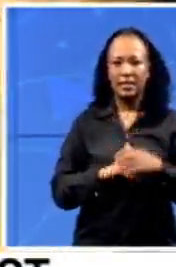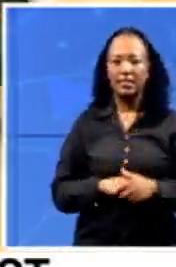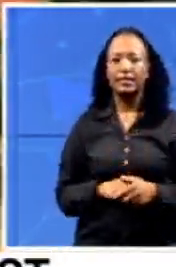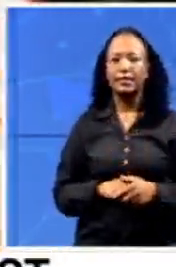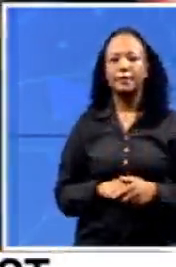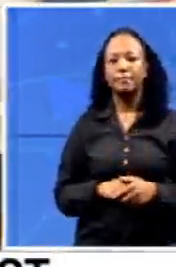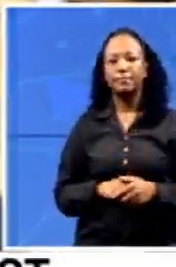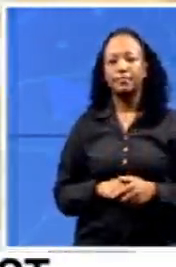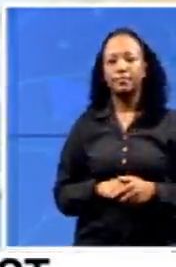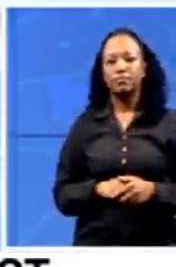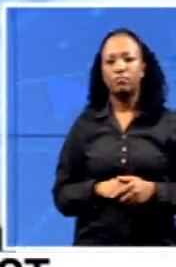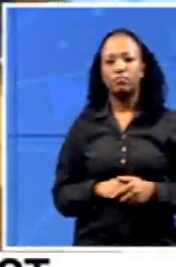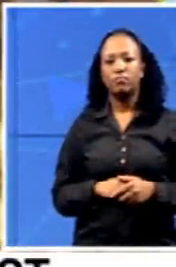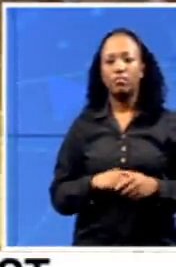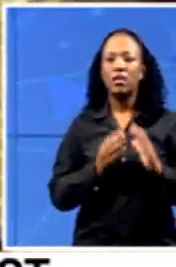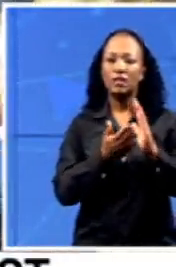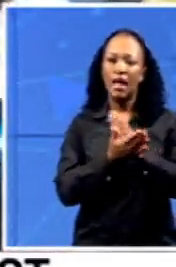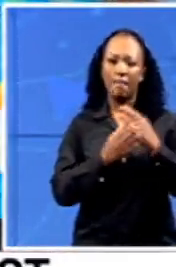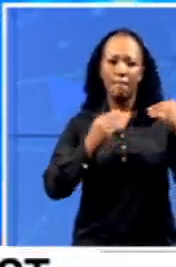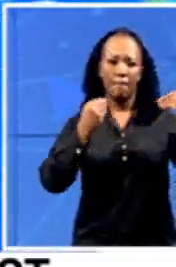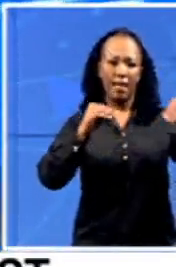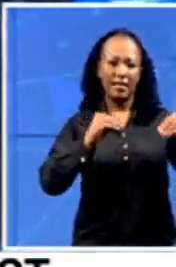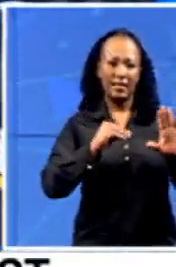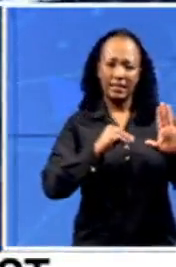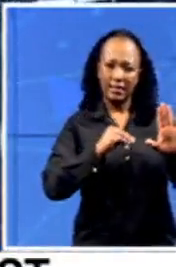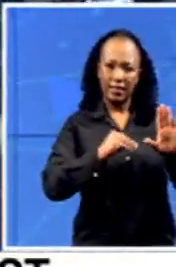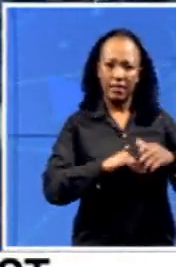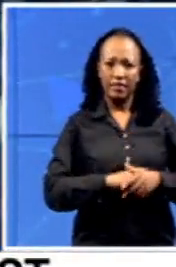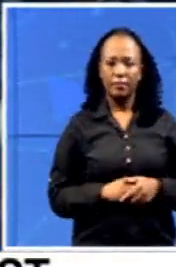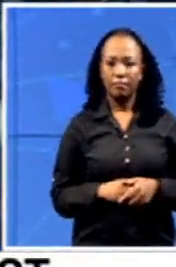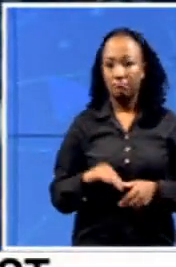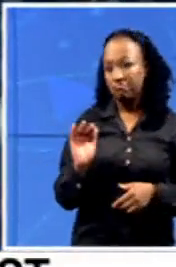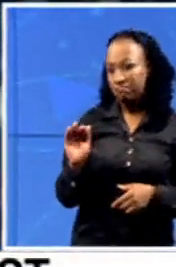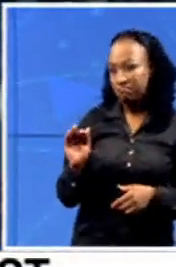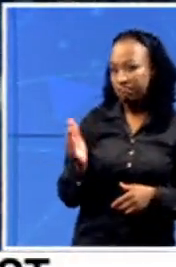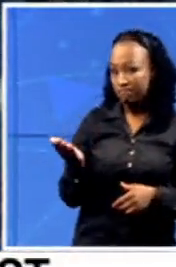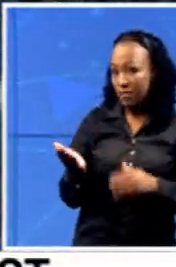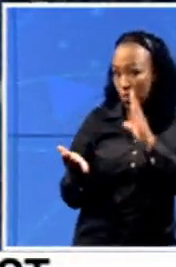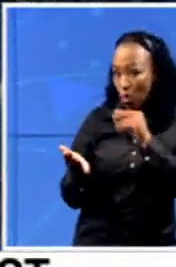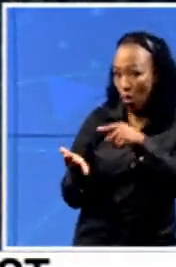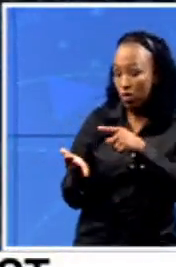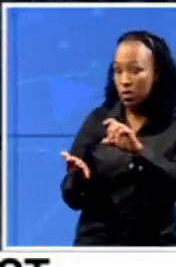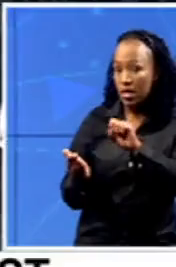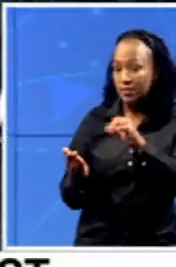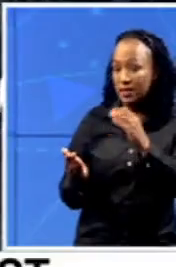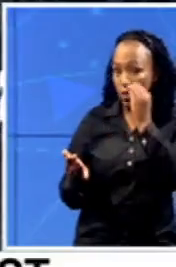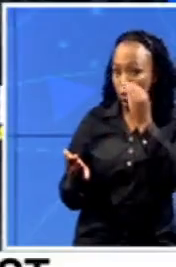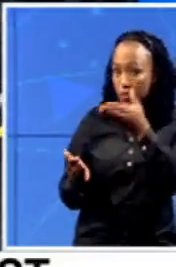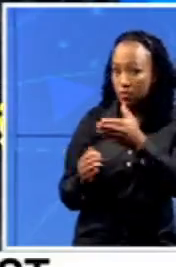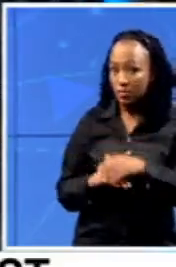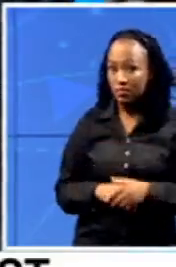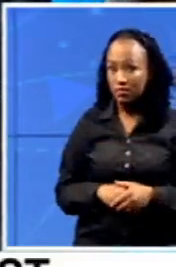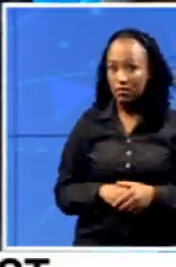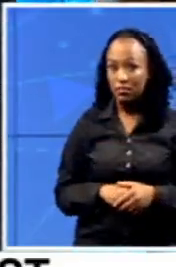Let's talk to some of the businesses here. Can we have a word with you? We are SABC News.